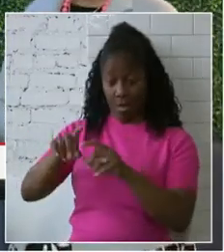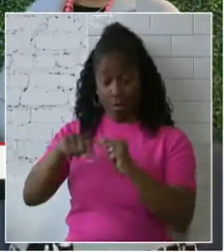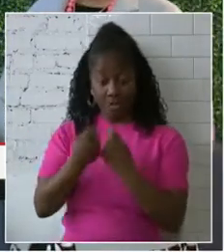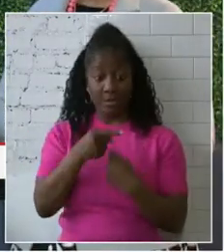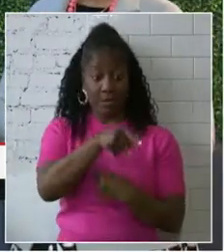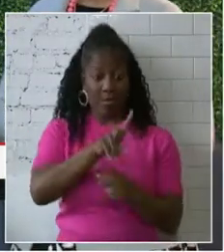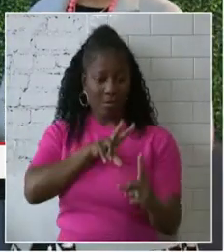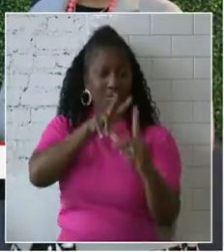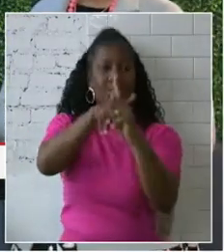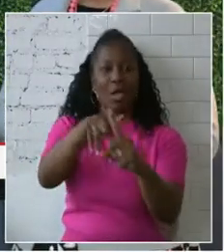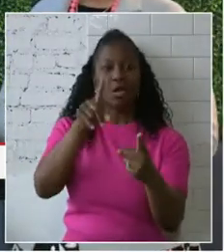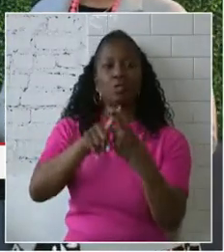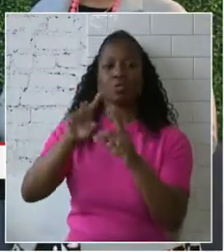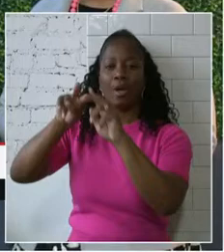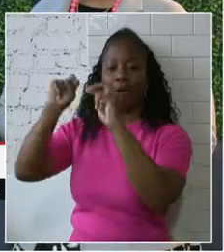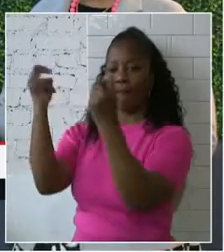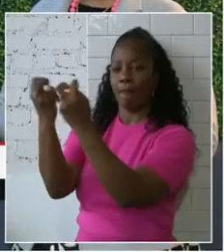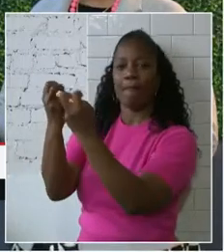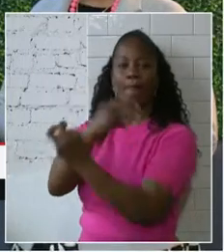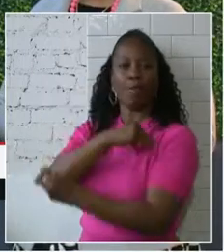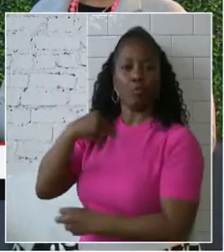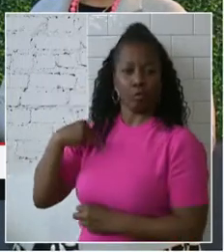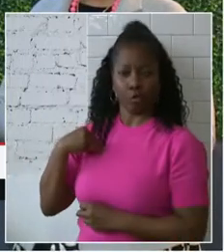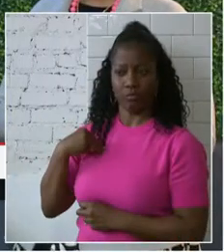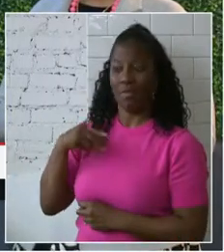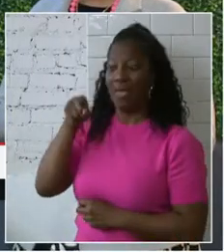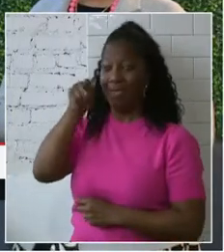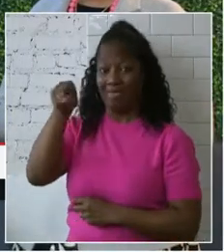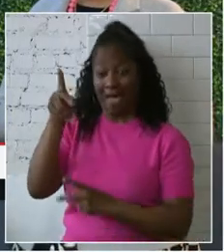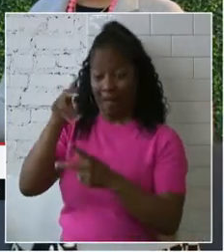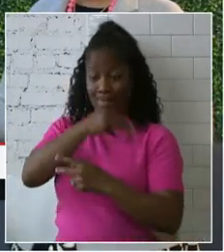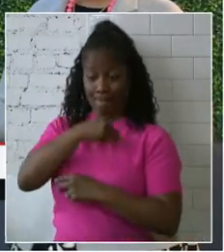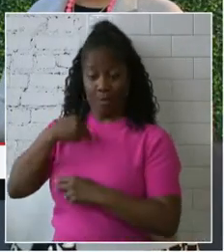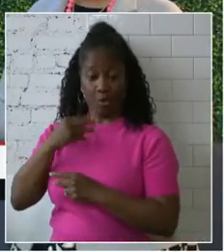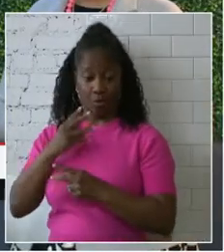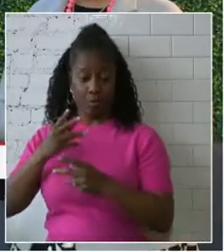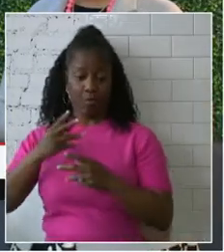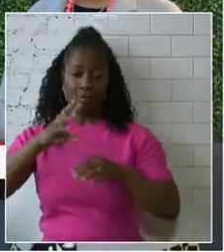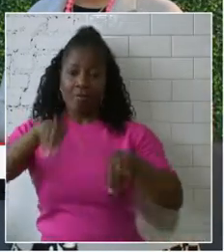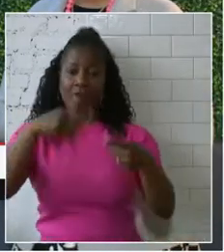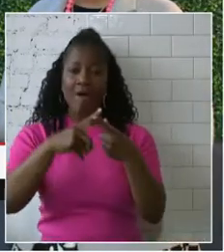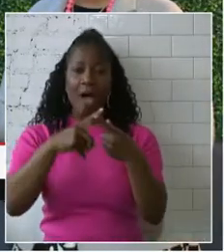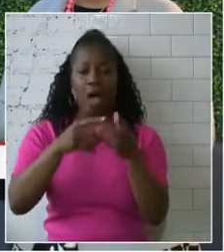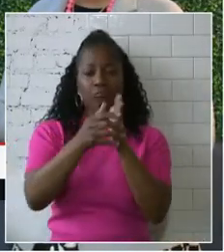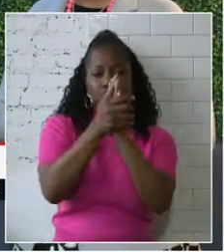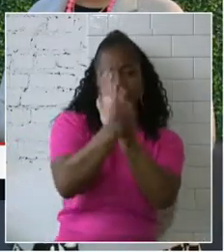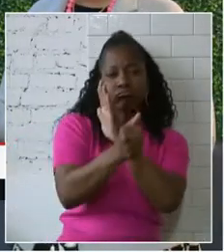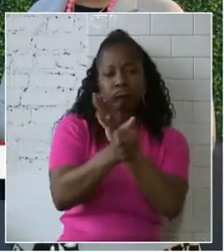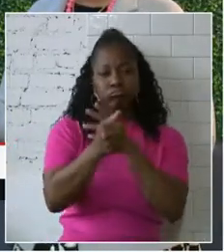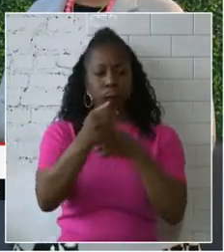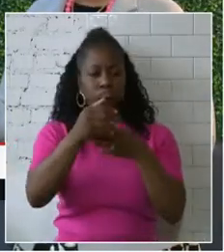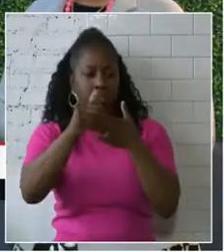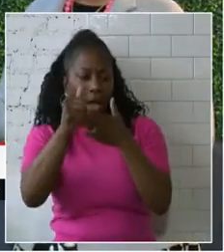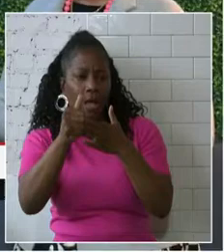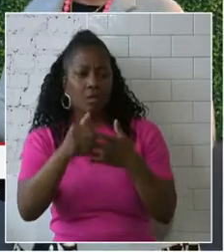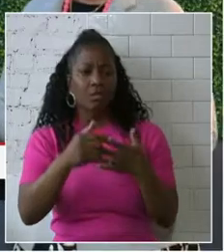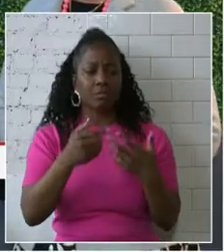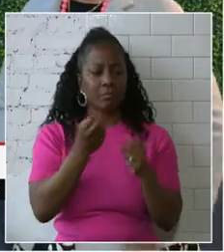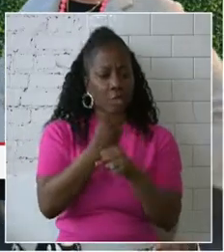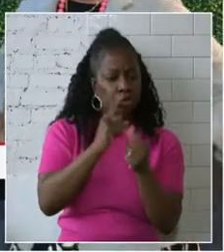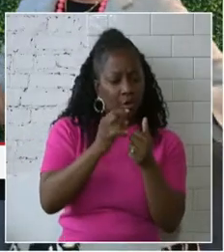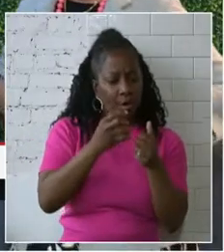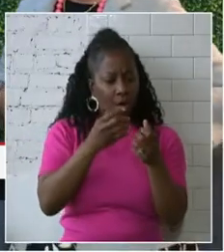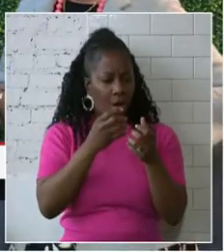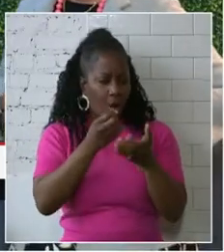member of the mayor's cabinet who will provide expert guidance in navigating DC government and troubleshooting complex